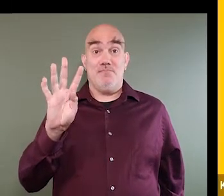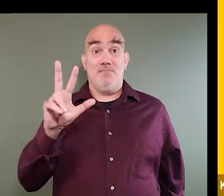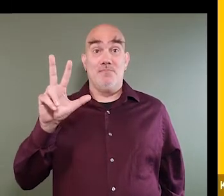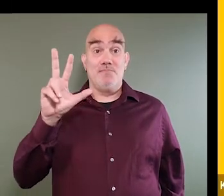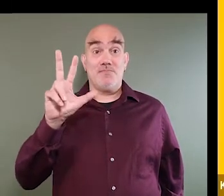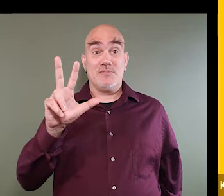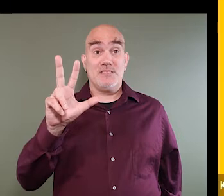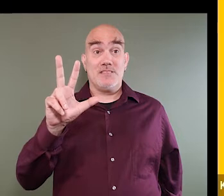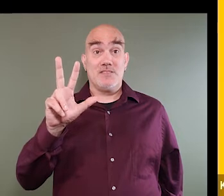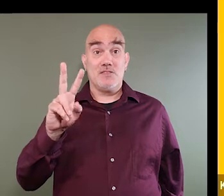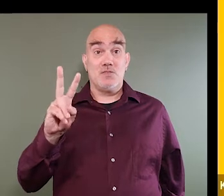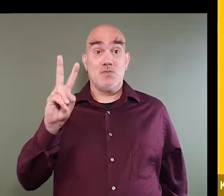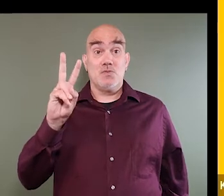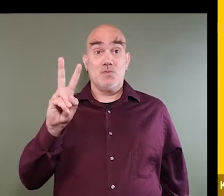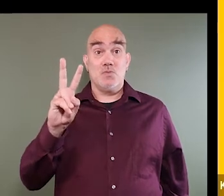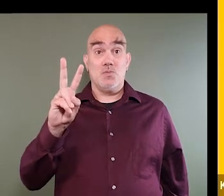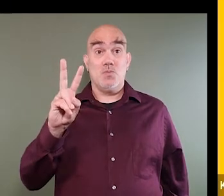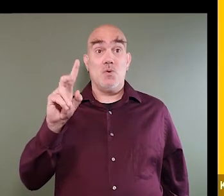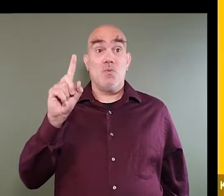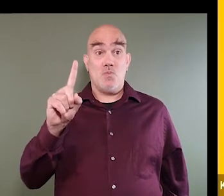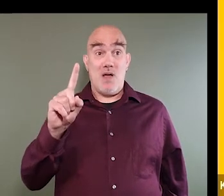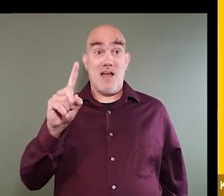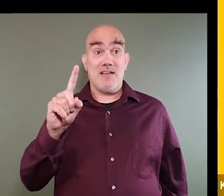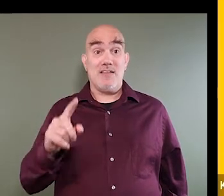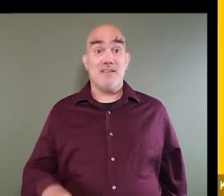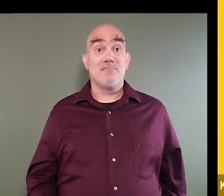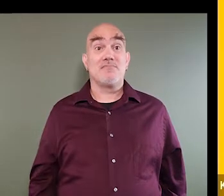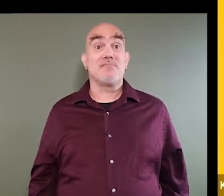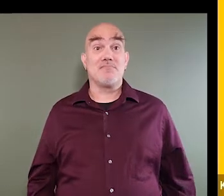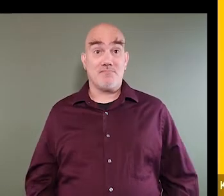3, 2, and 1.